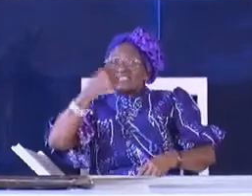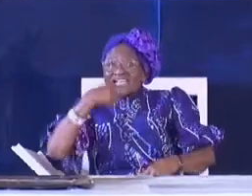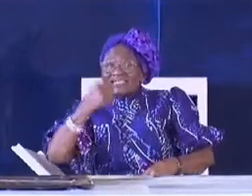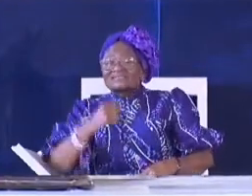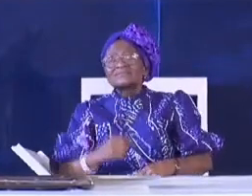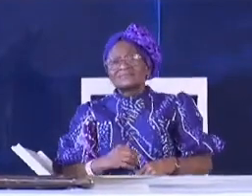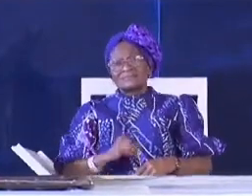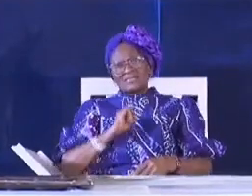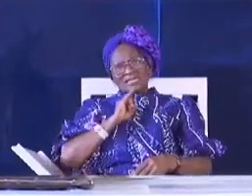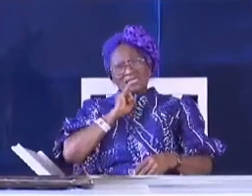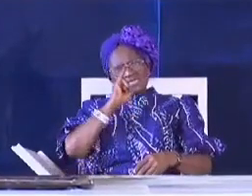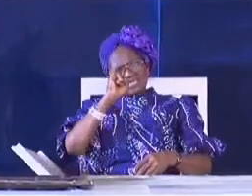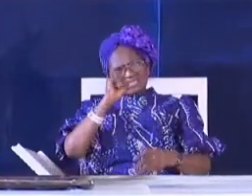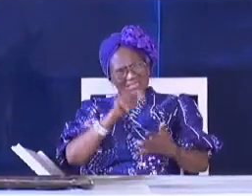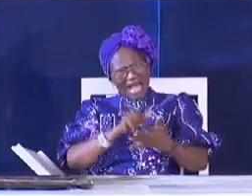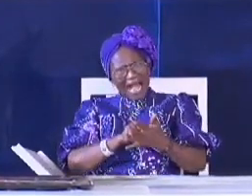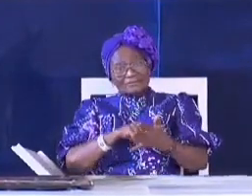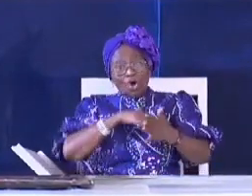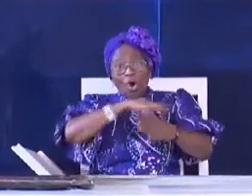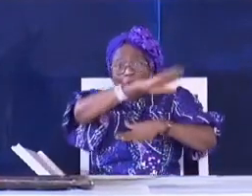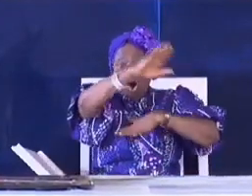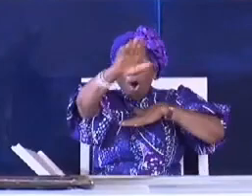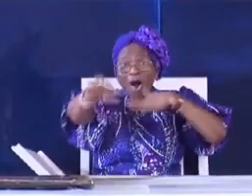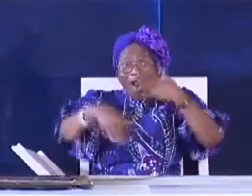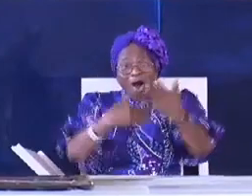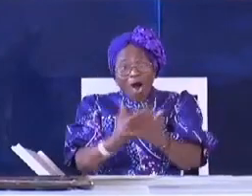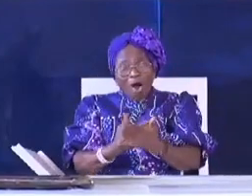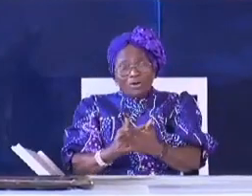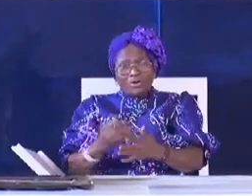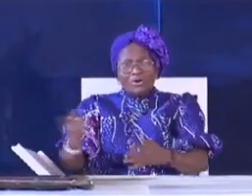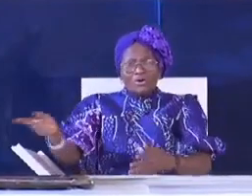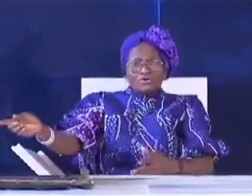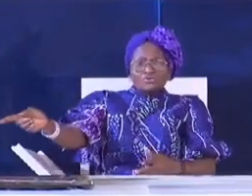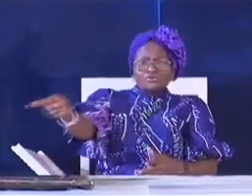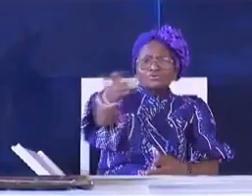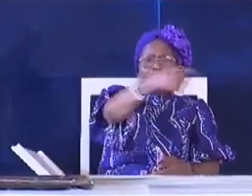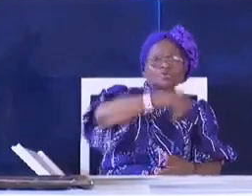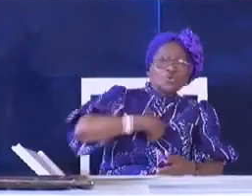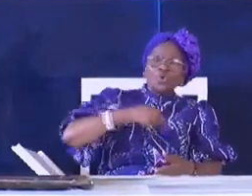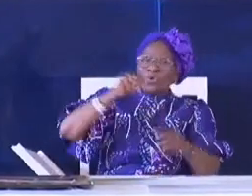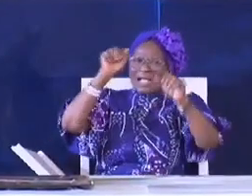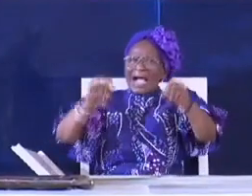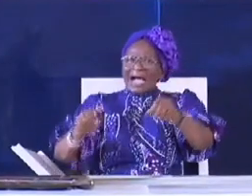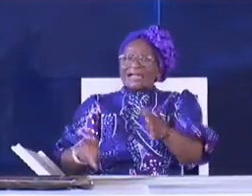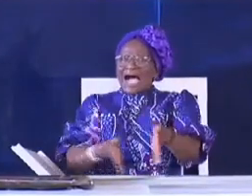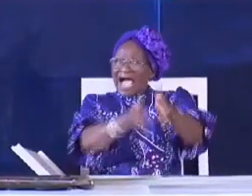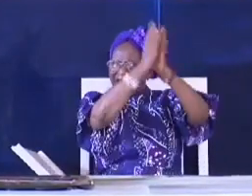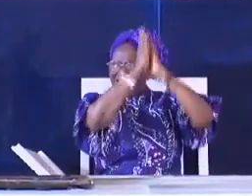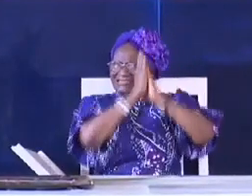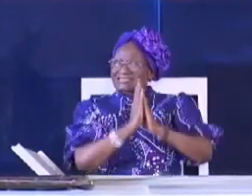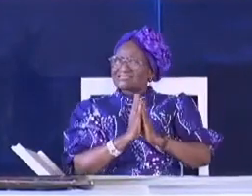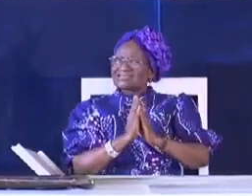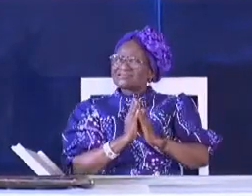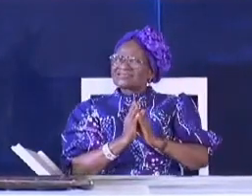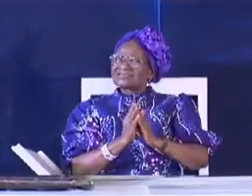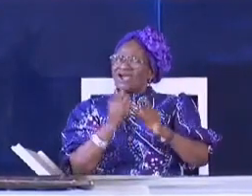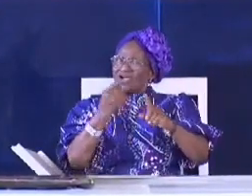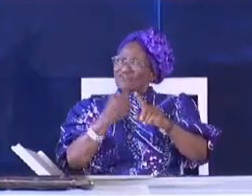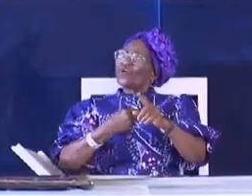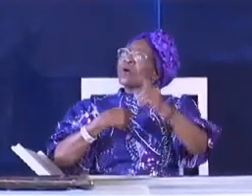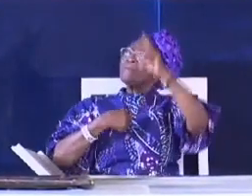is that all you can ask from me? Come on, go ahead, ask